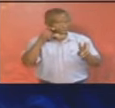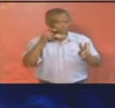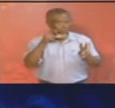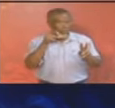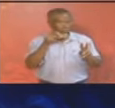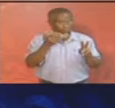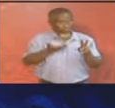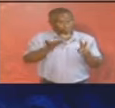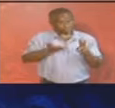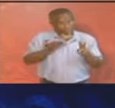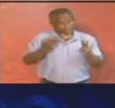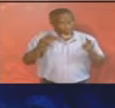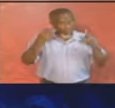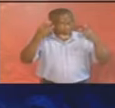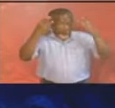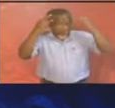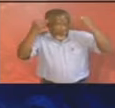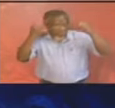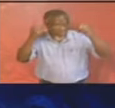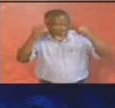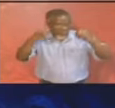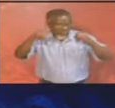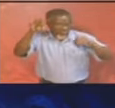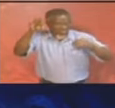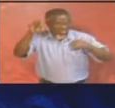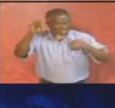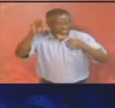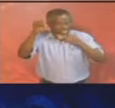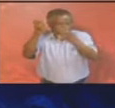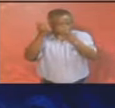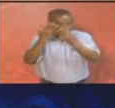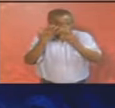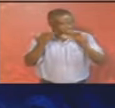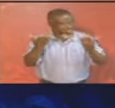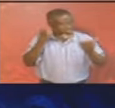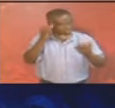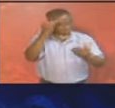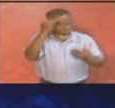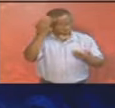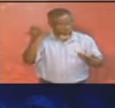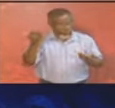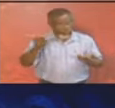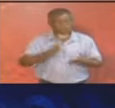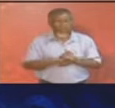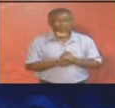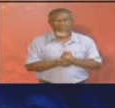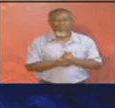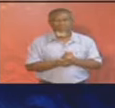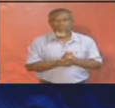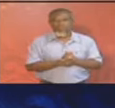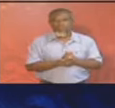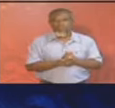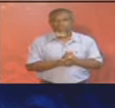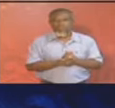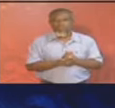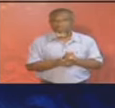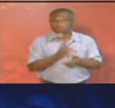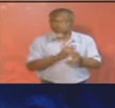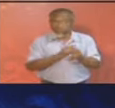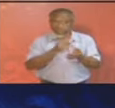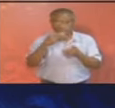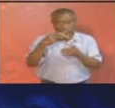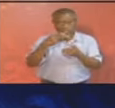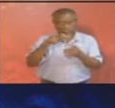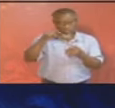that has caused this upsurge? First question. And my second question, Dr. Hines, this week marked